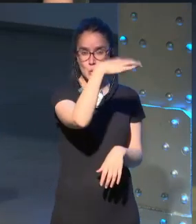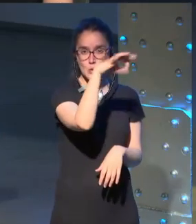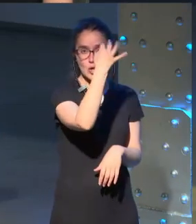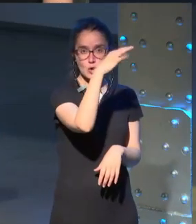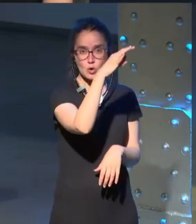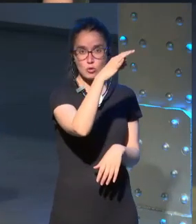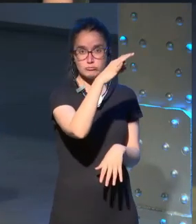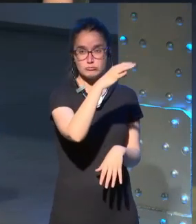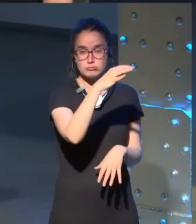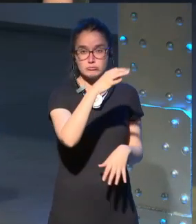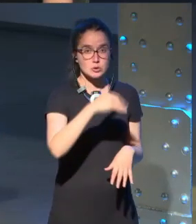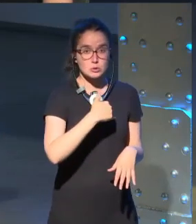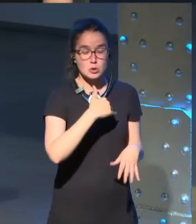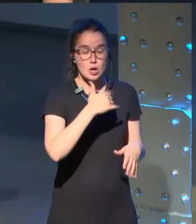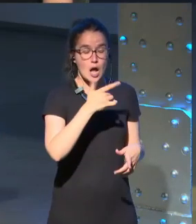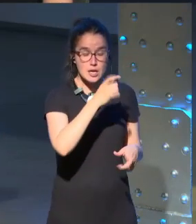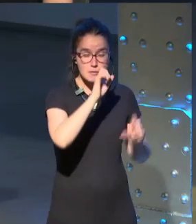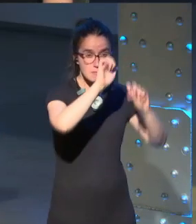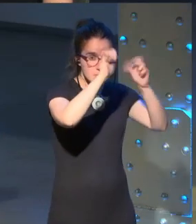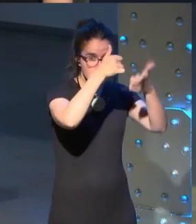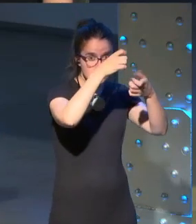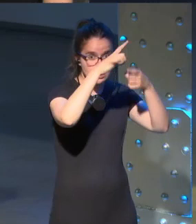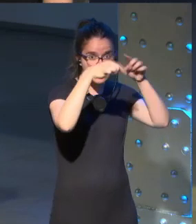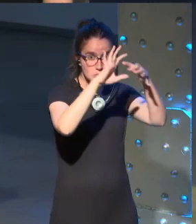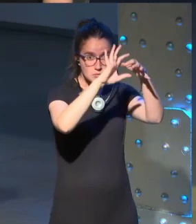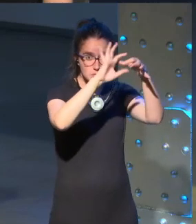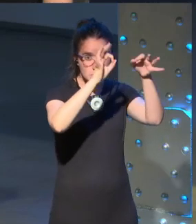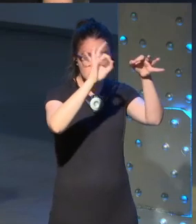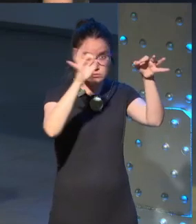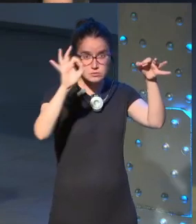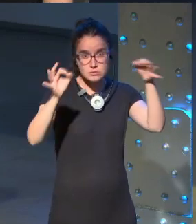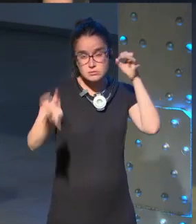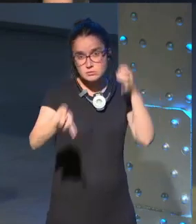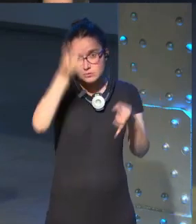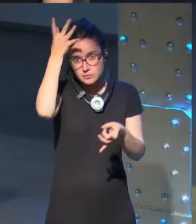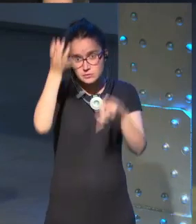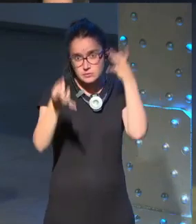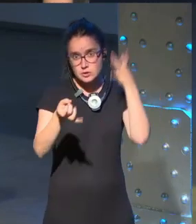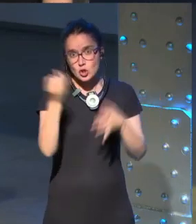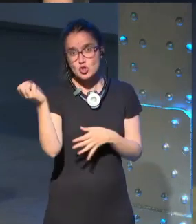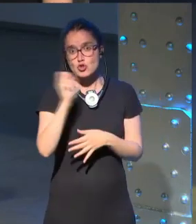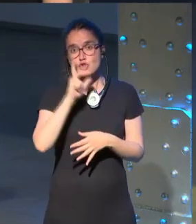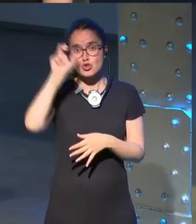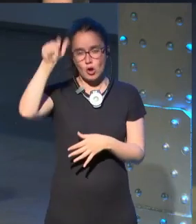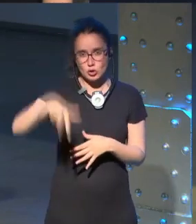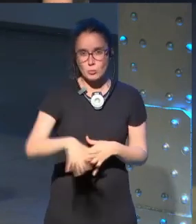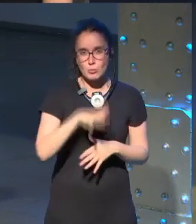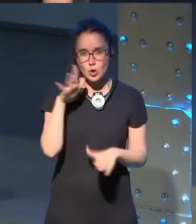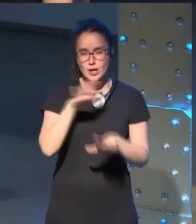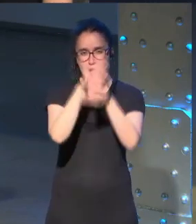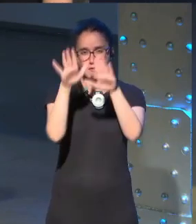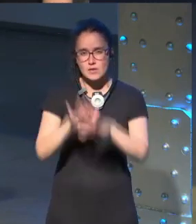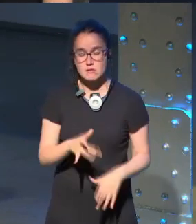be. Because it occurred to me as I'm writing the novel that Gurney is a very conservative guy. He's